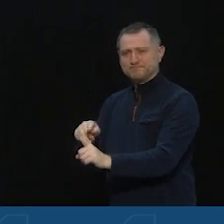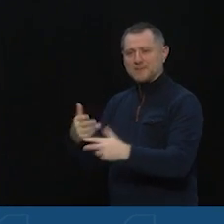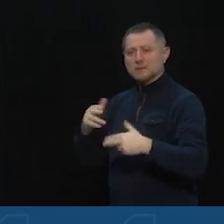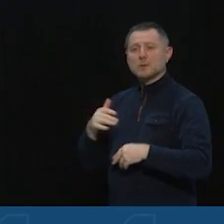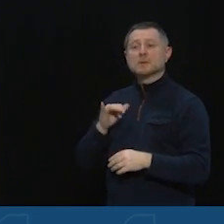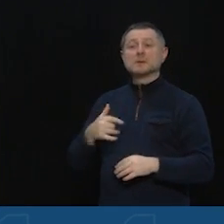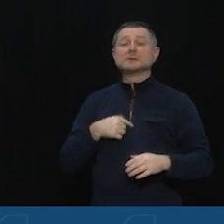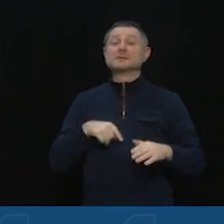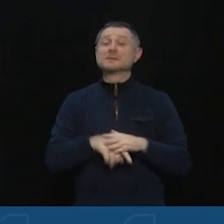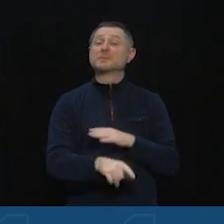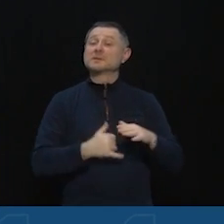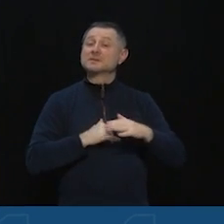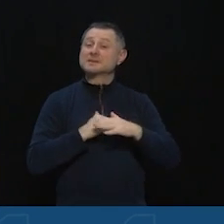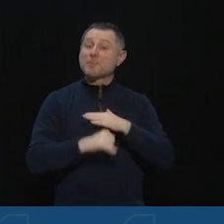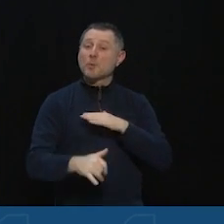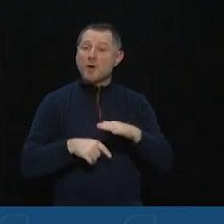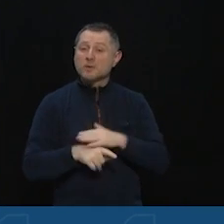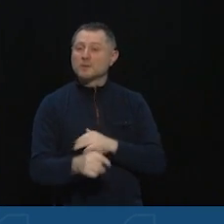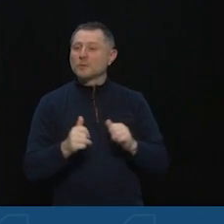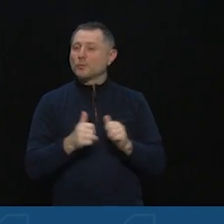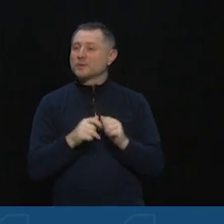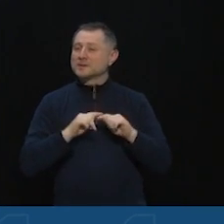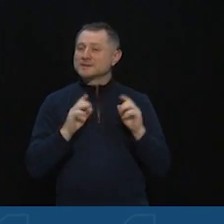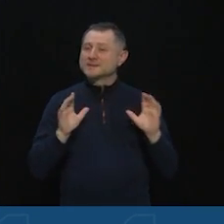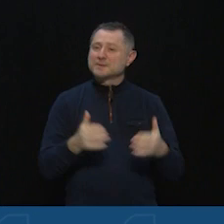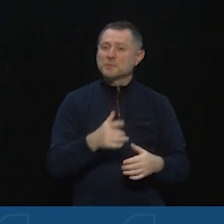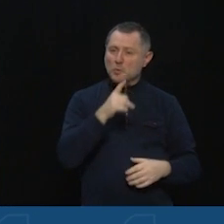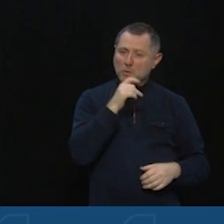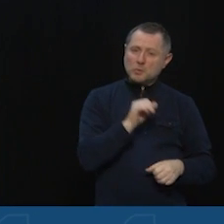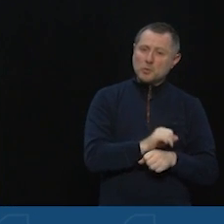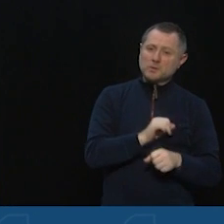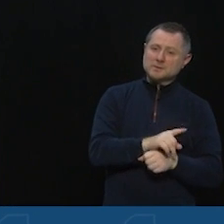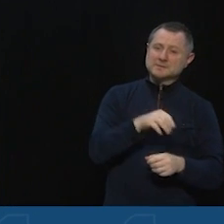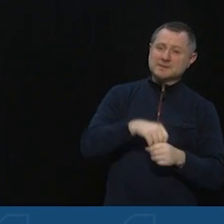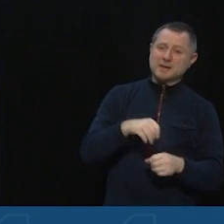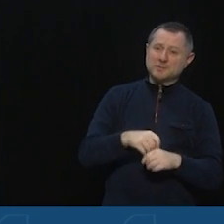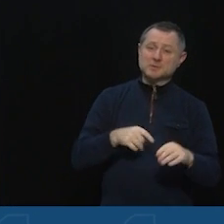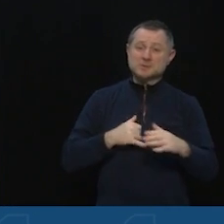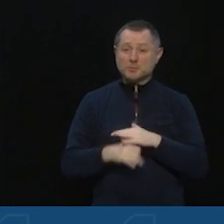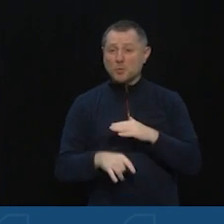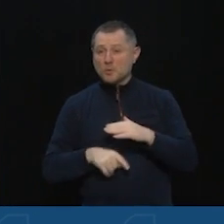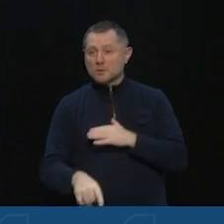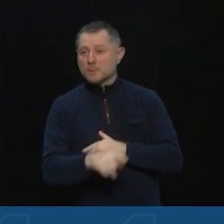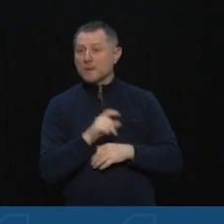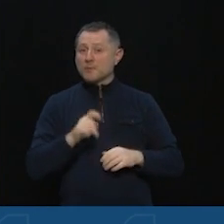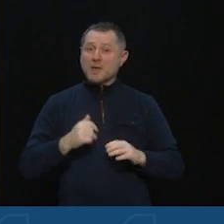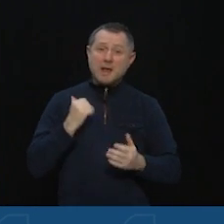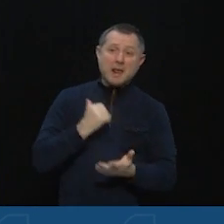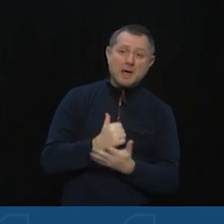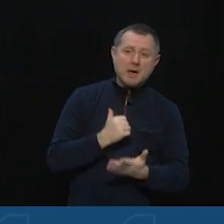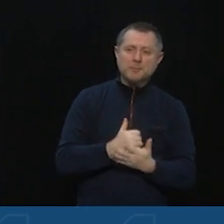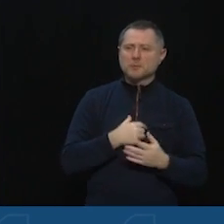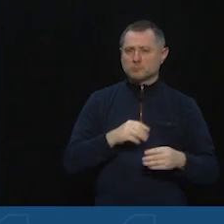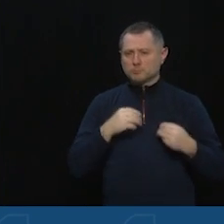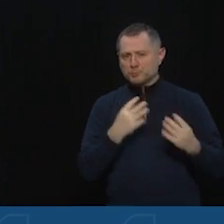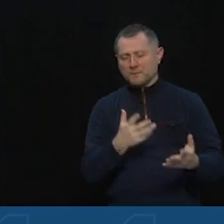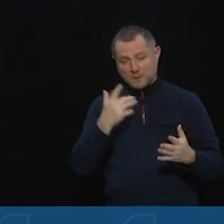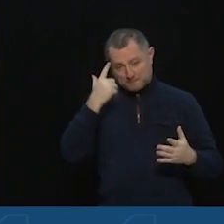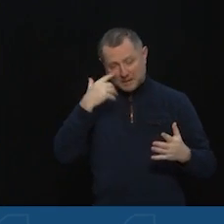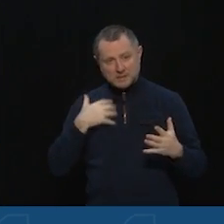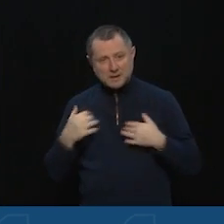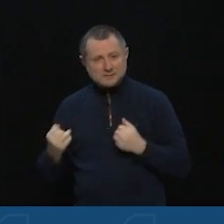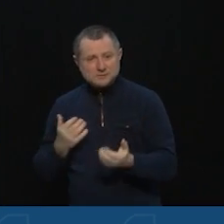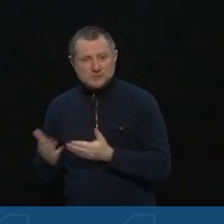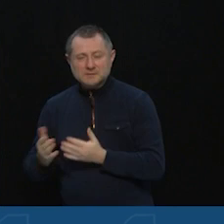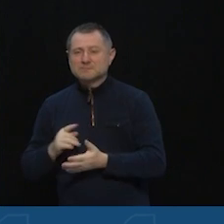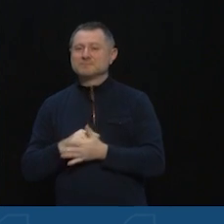our teams to help people who are in subways find the mental health services that they perhaps need, or supportive housing, so we're committed